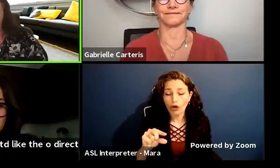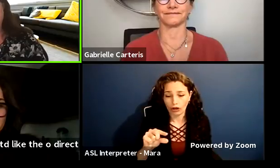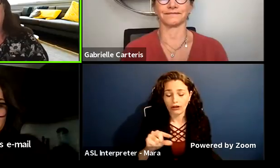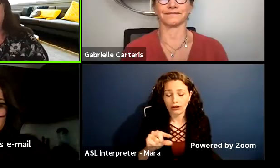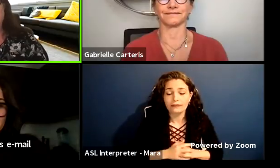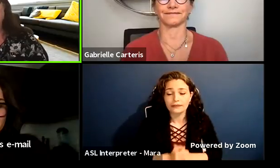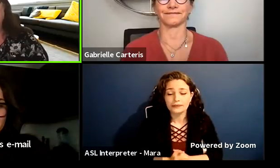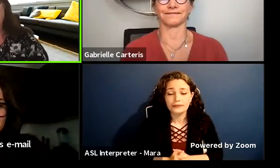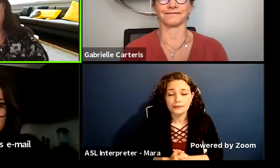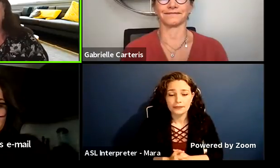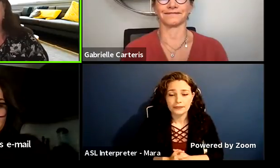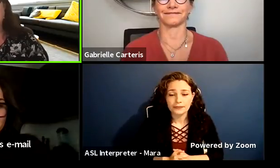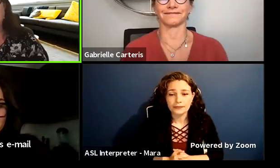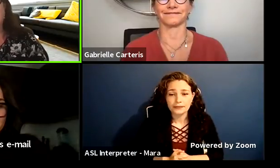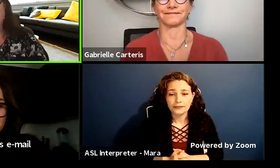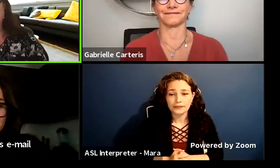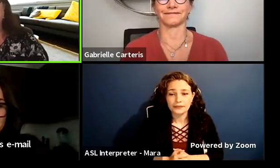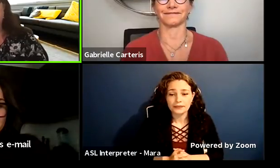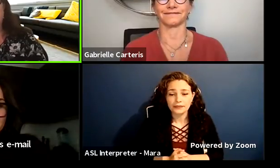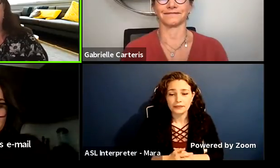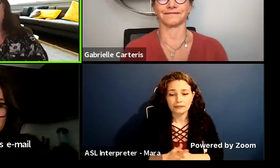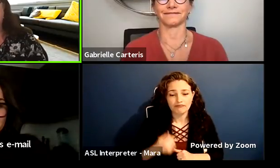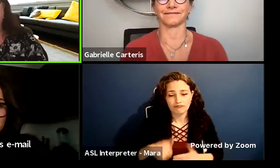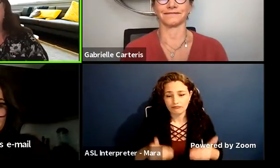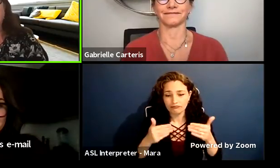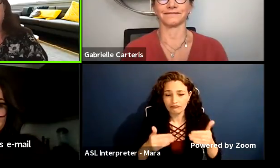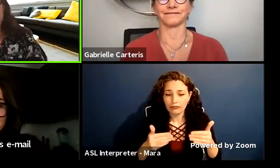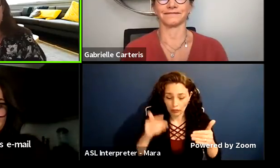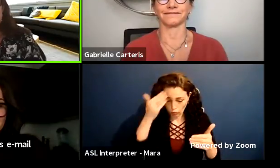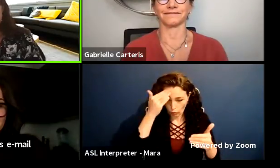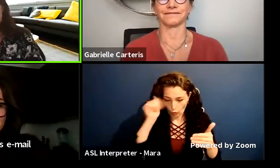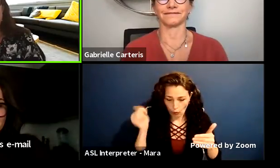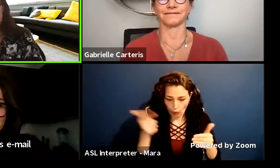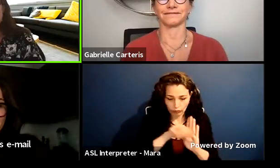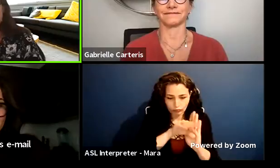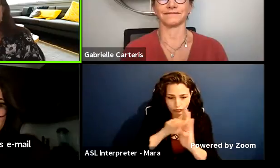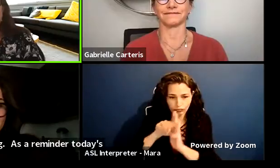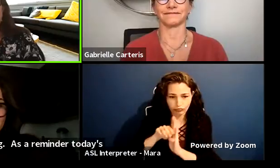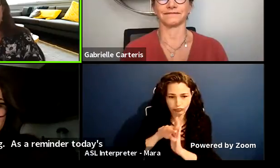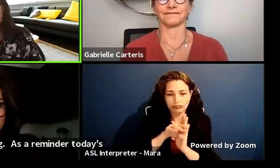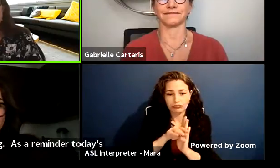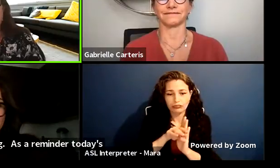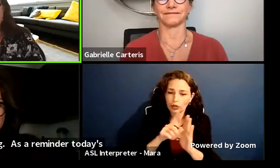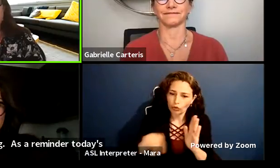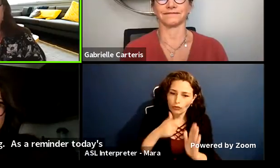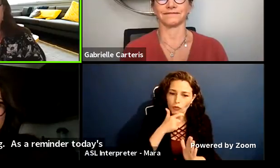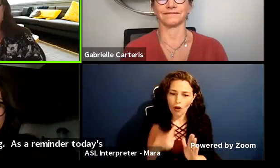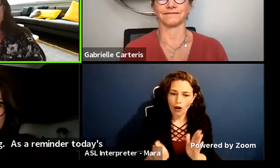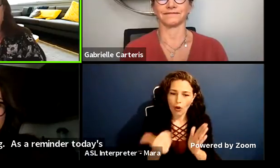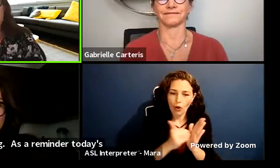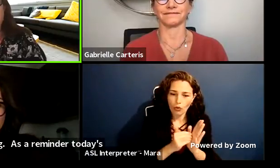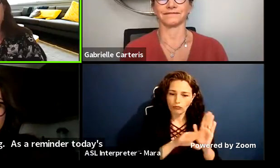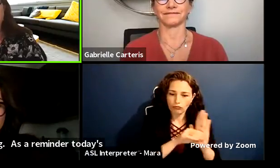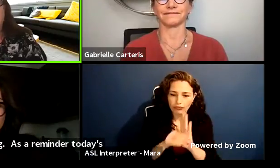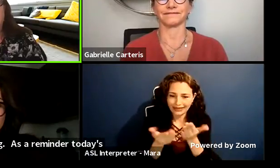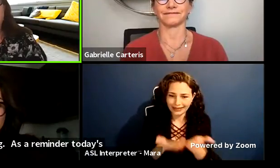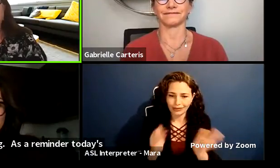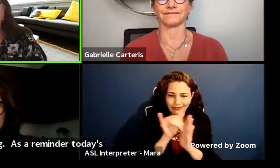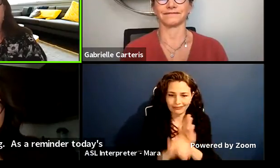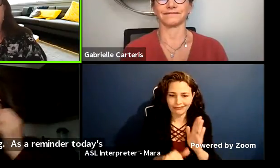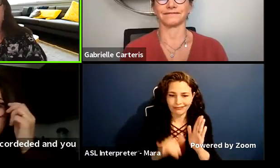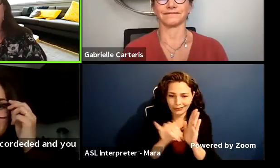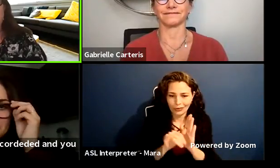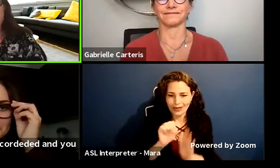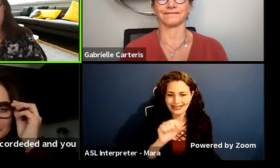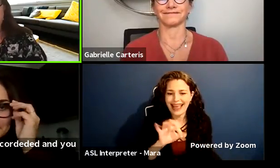pteoe@sagaftra.org. As a reminder, today's program is being recorded and you can watch the replay right here on SAG-AFTRA's YouTube channel, along